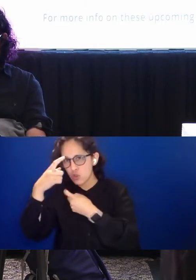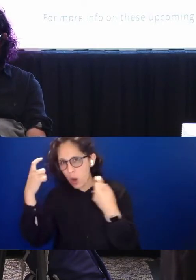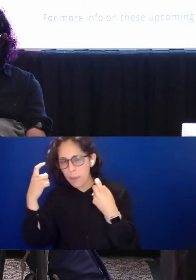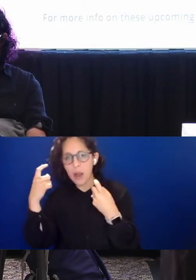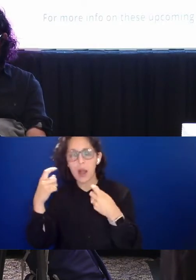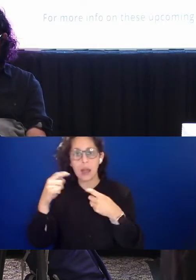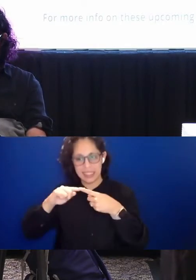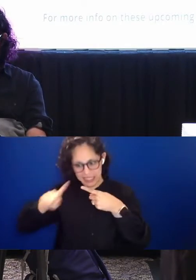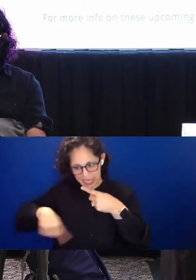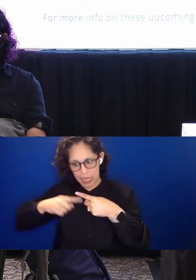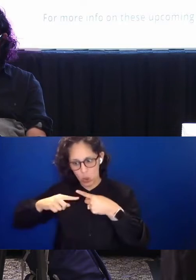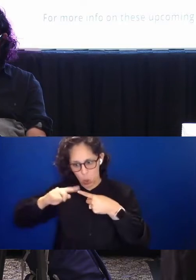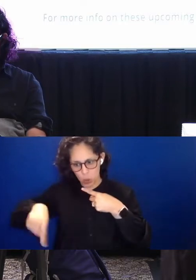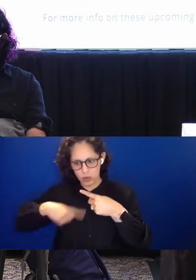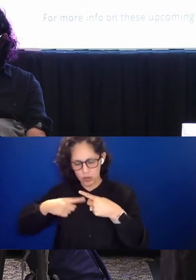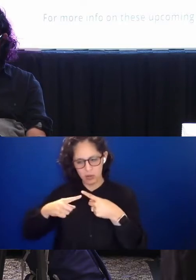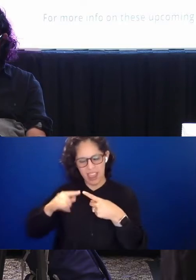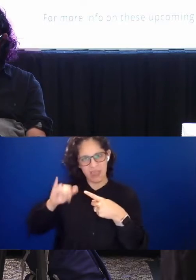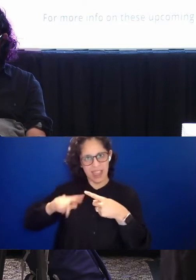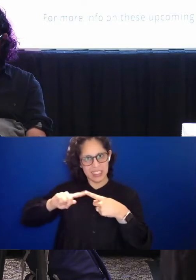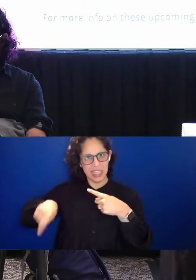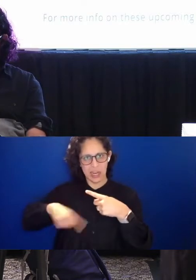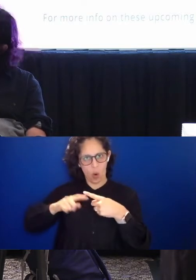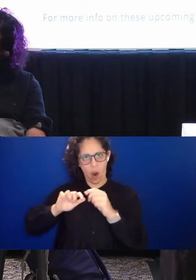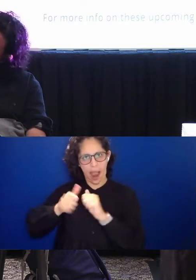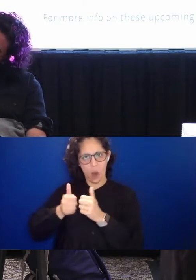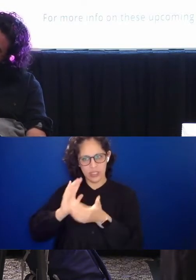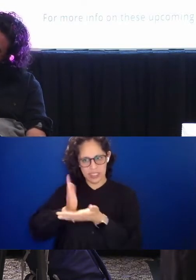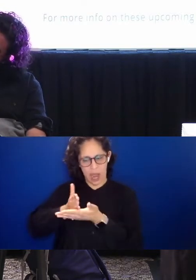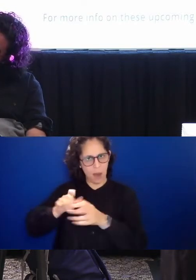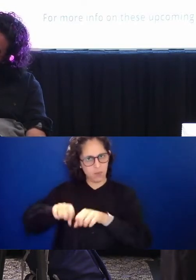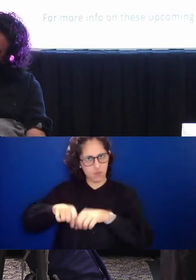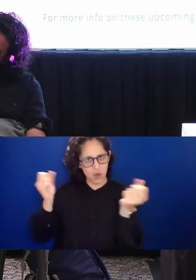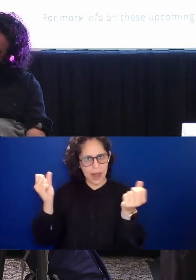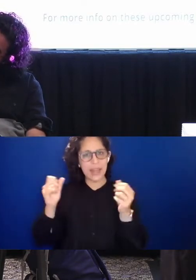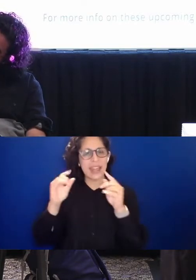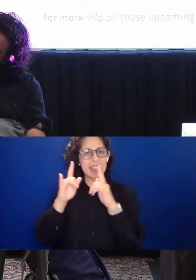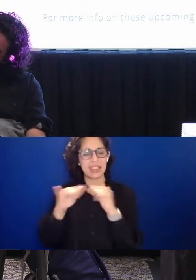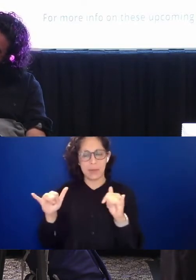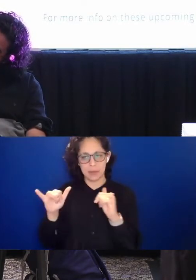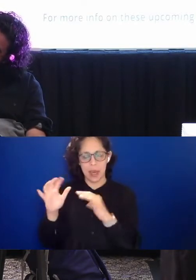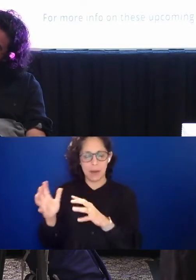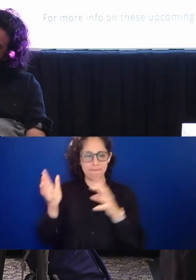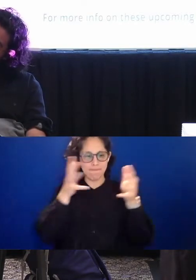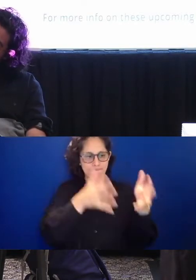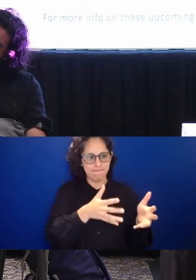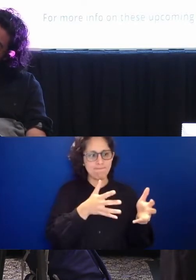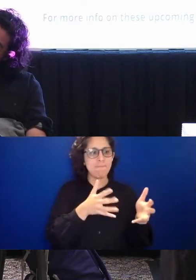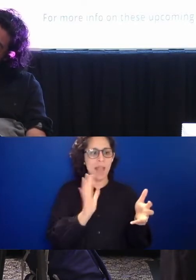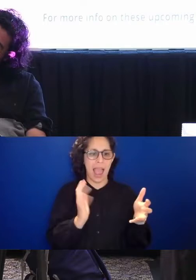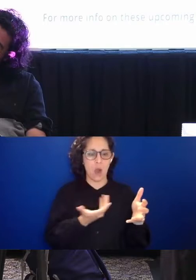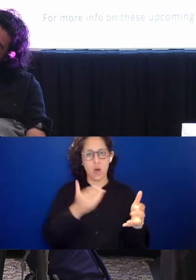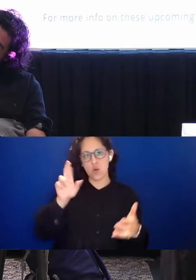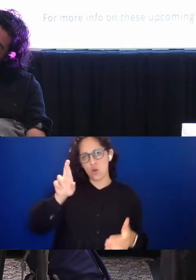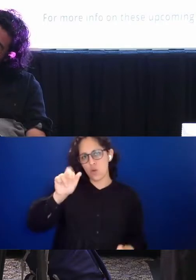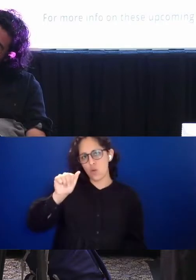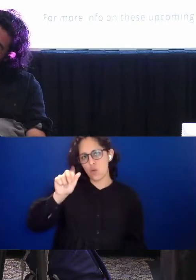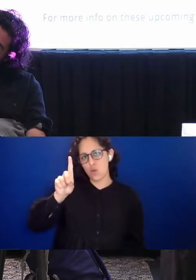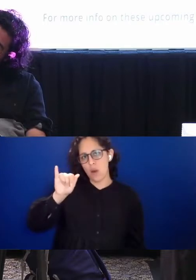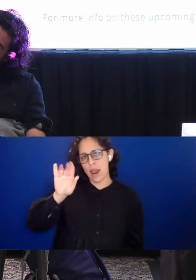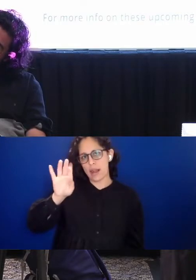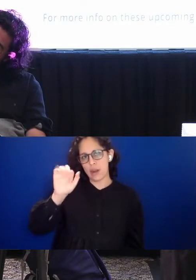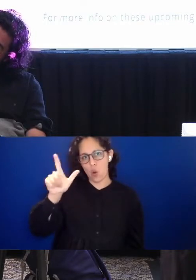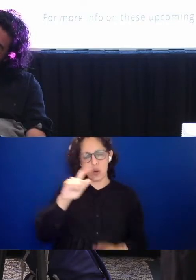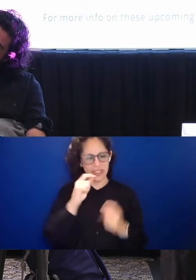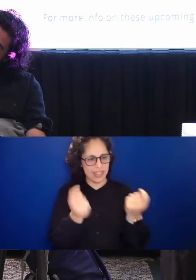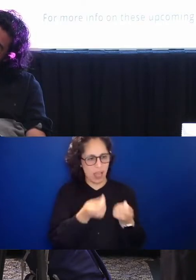things. And then thinking about like how we create containers for a radical celebration.